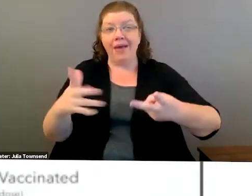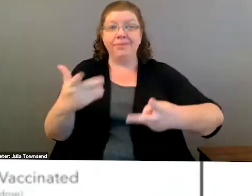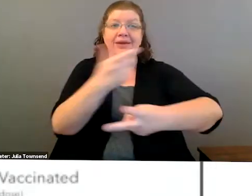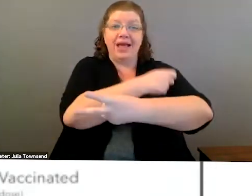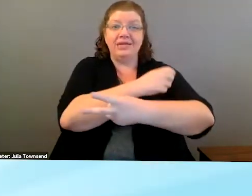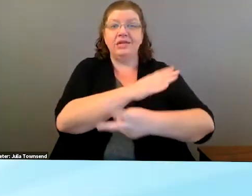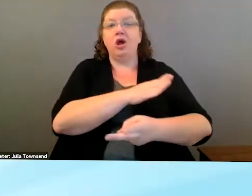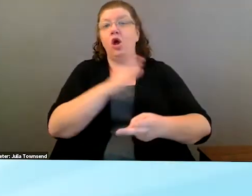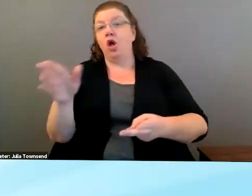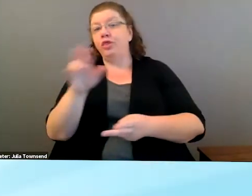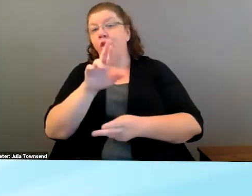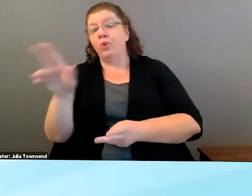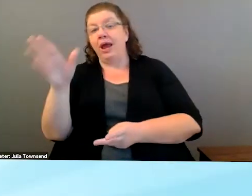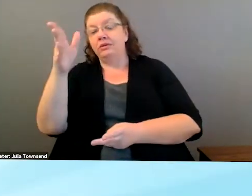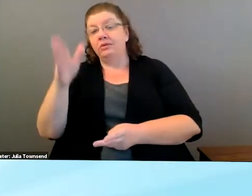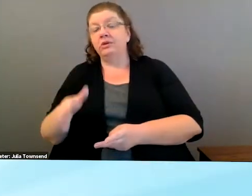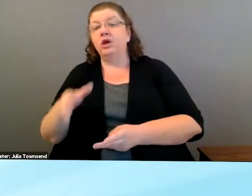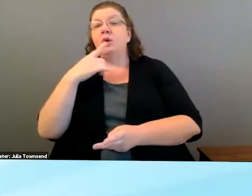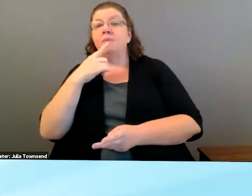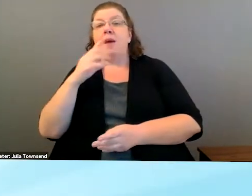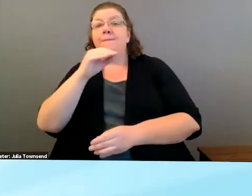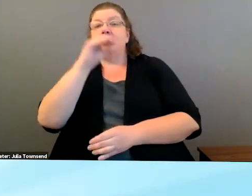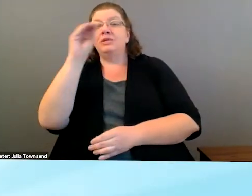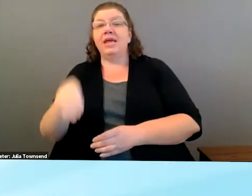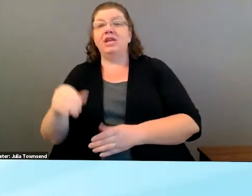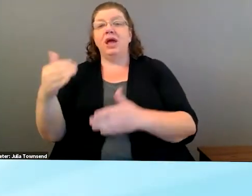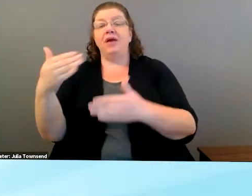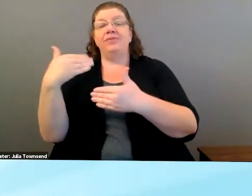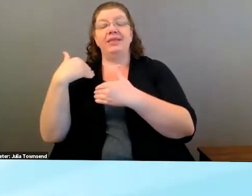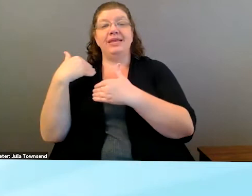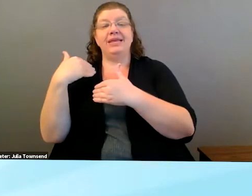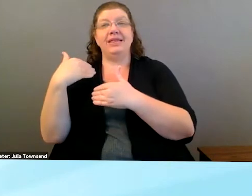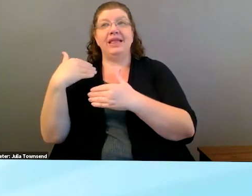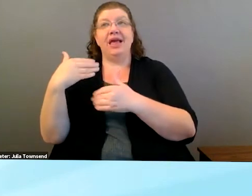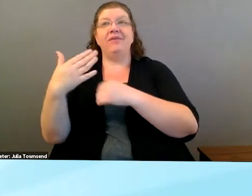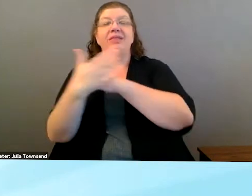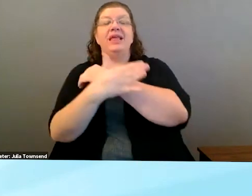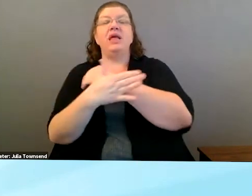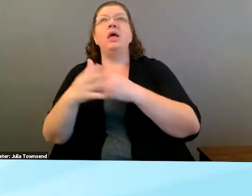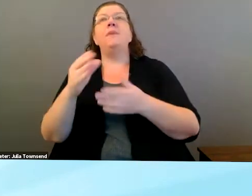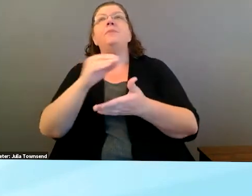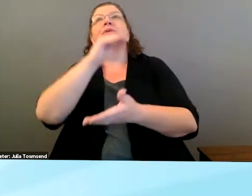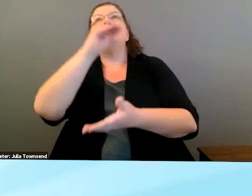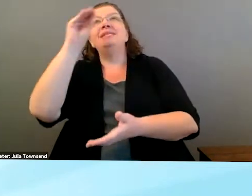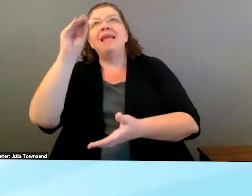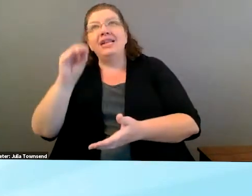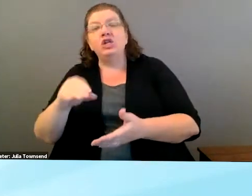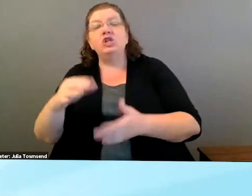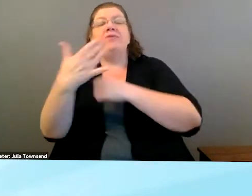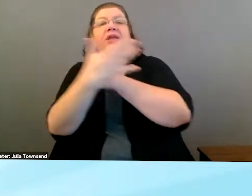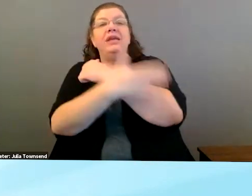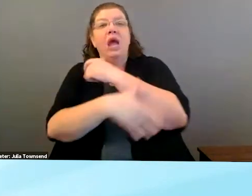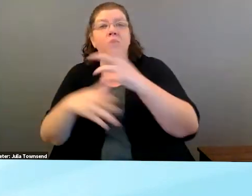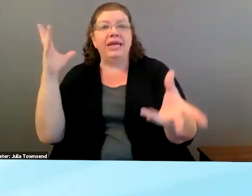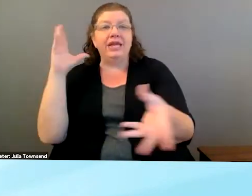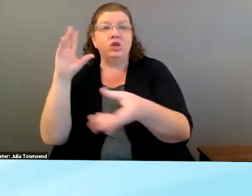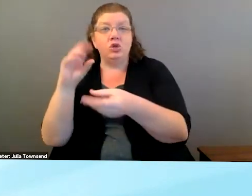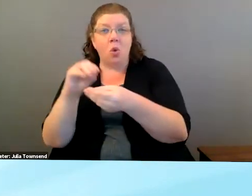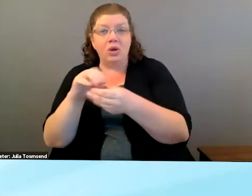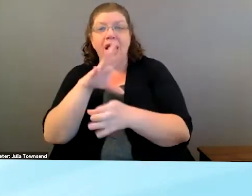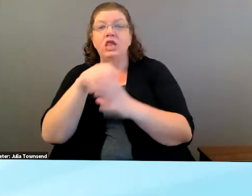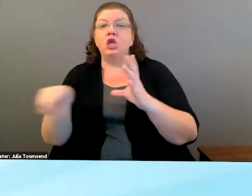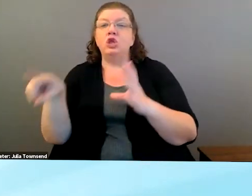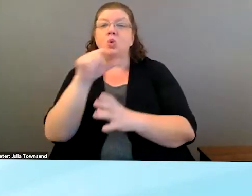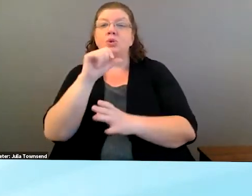the right-hand side, it talks about percentage of a county in total, even those who are not eligible. We are very much invested